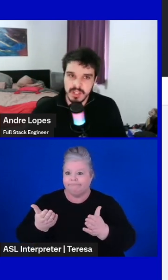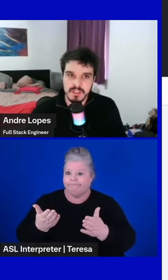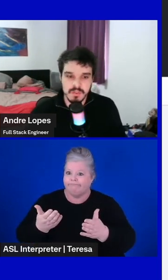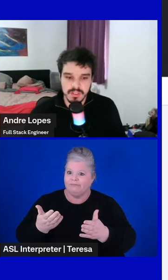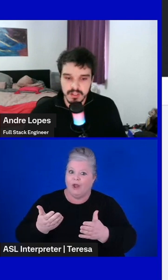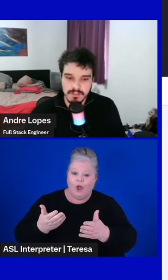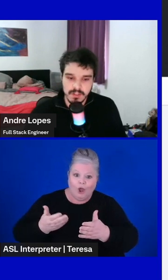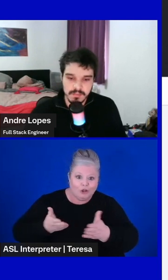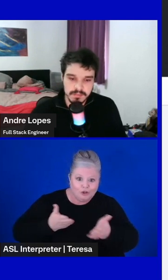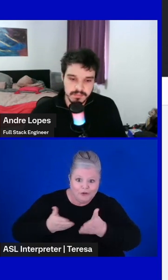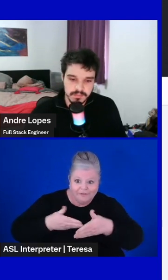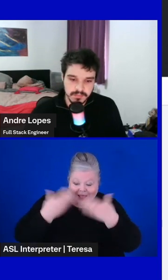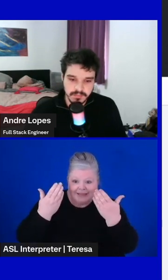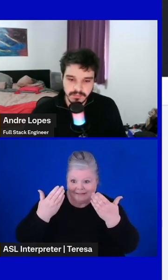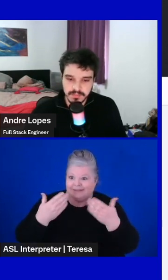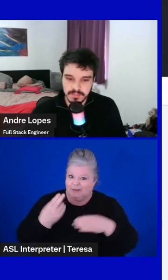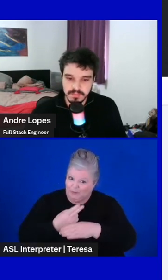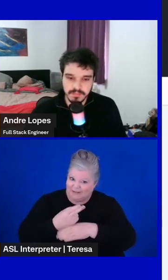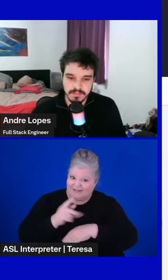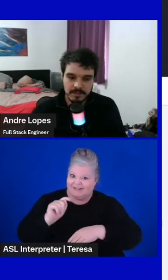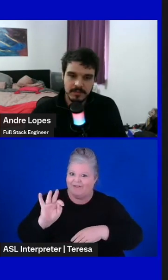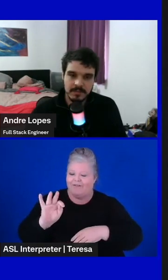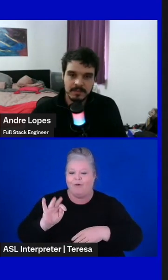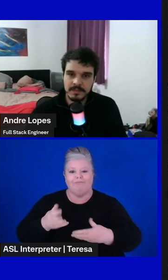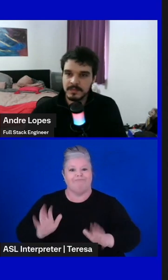in AWS using Terraform.